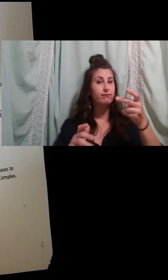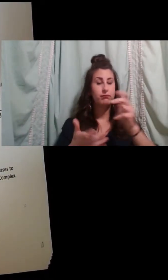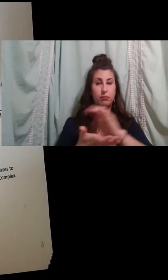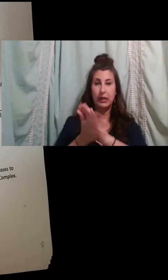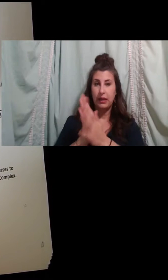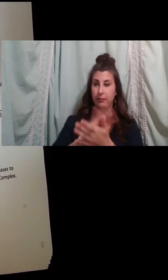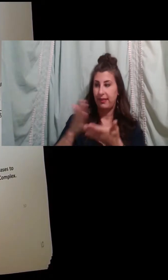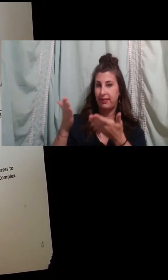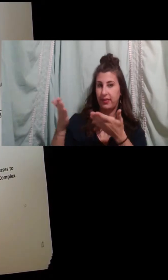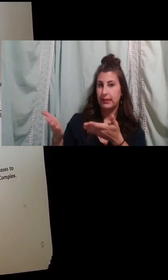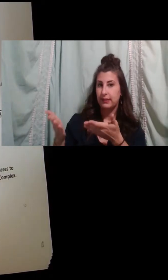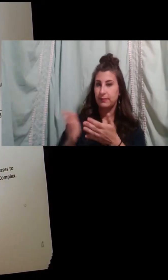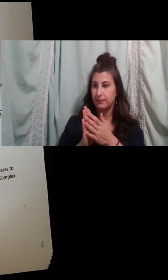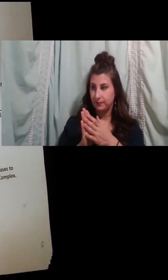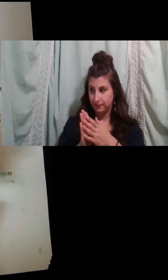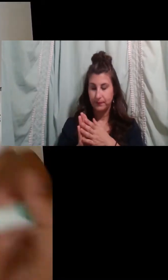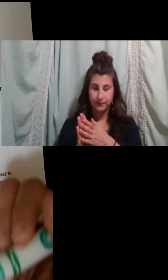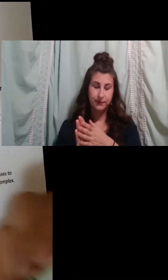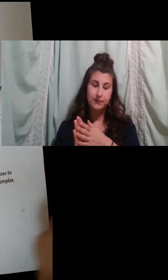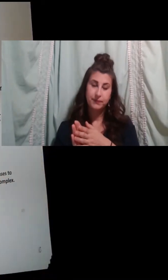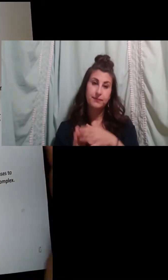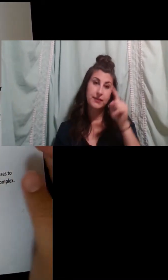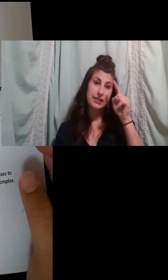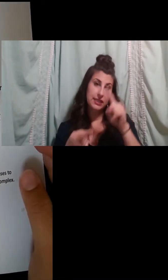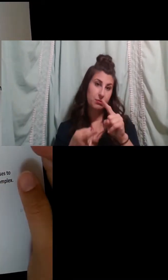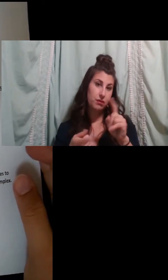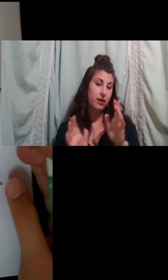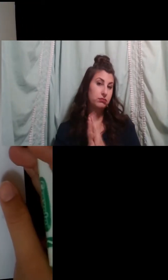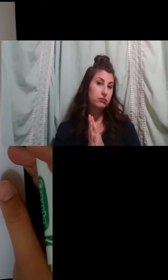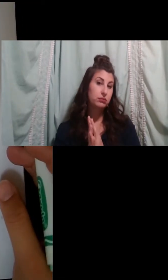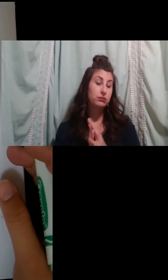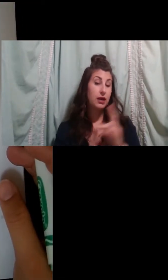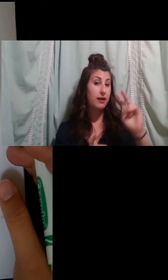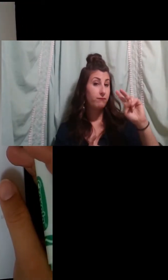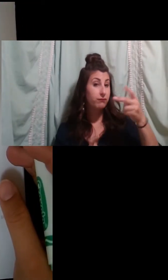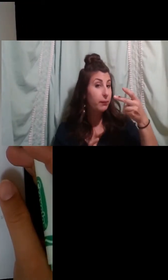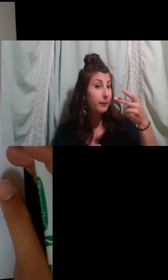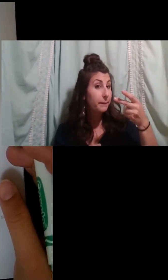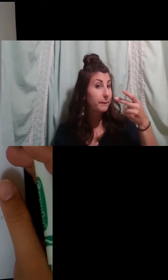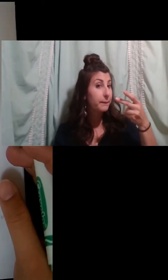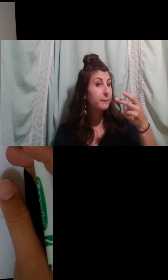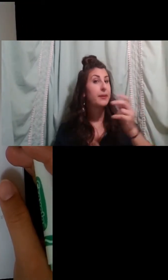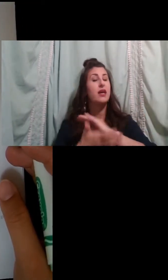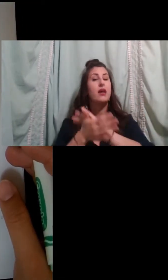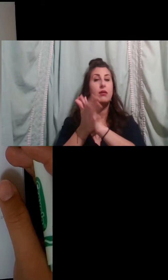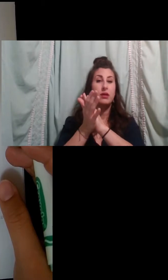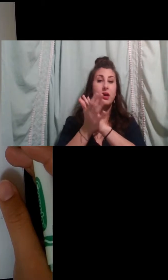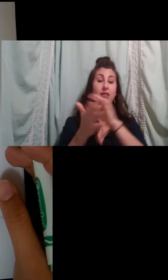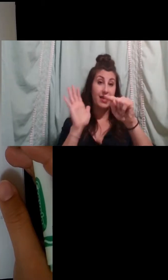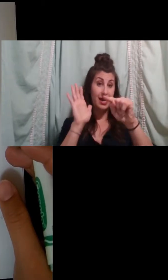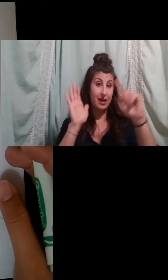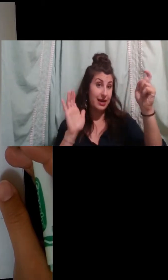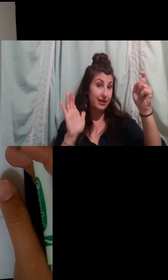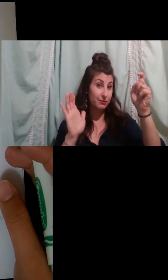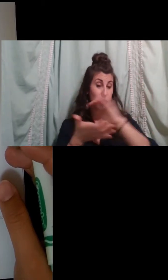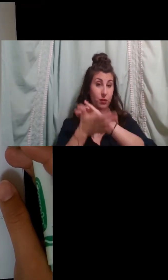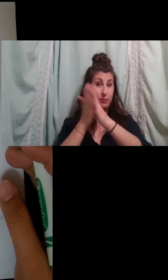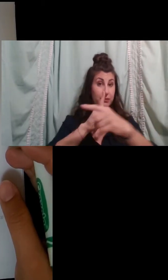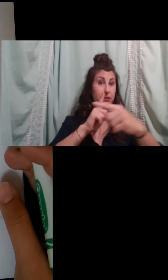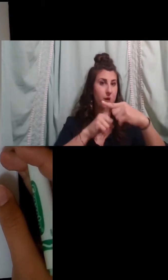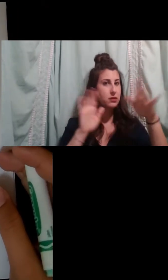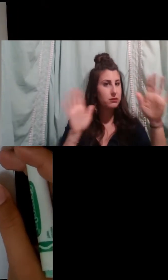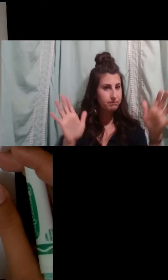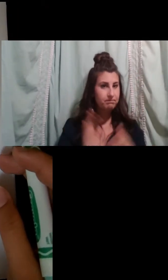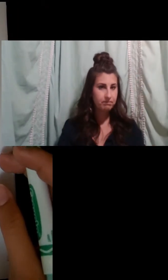turn that into this. Okay, to simplify it. I flip it and turn the exponent to a